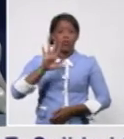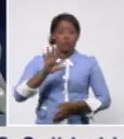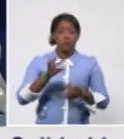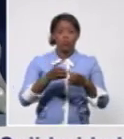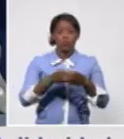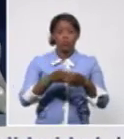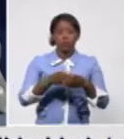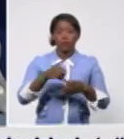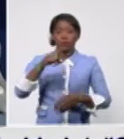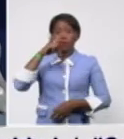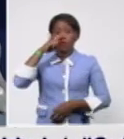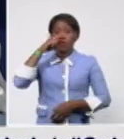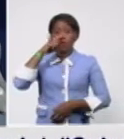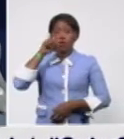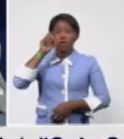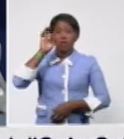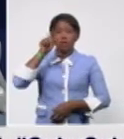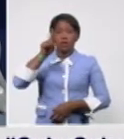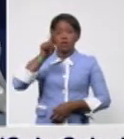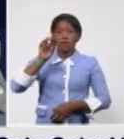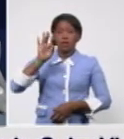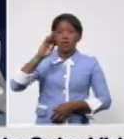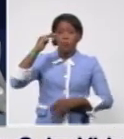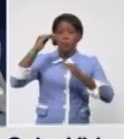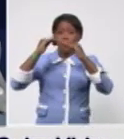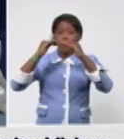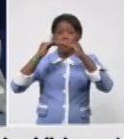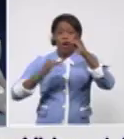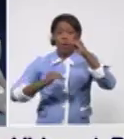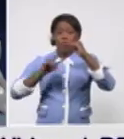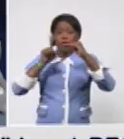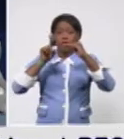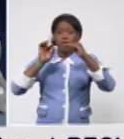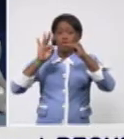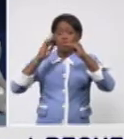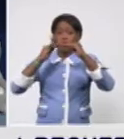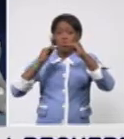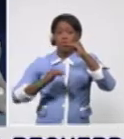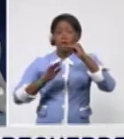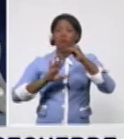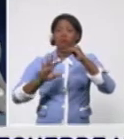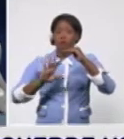under the age of 18, for a total of